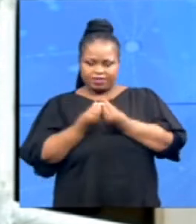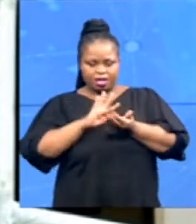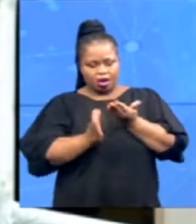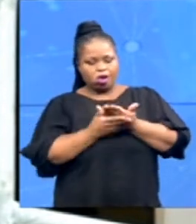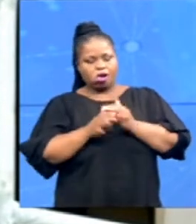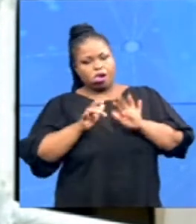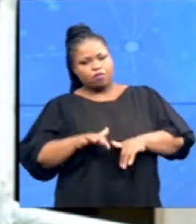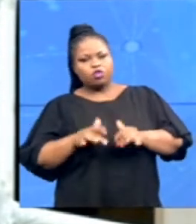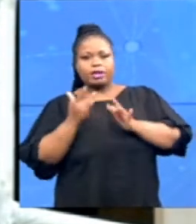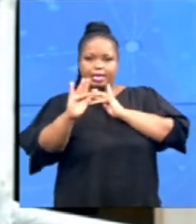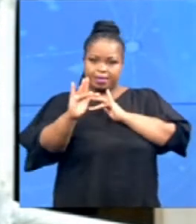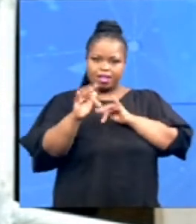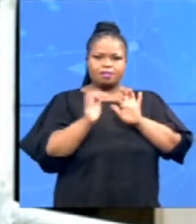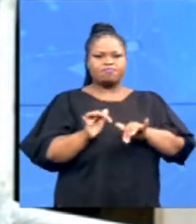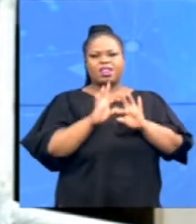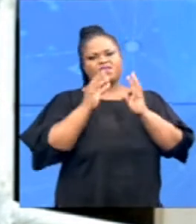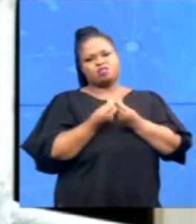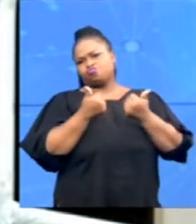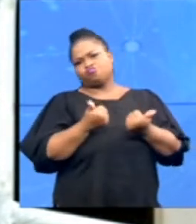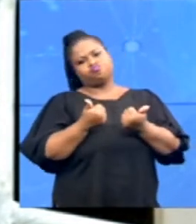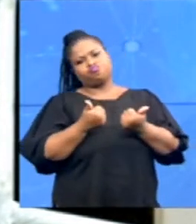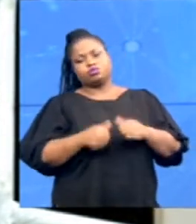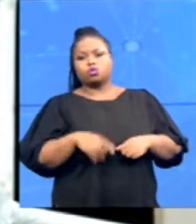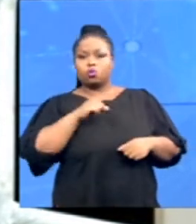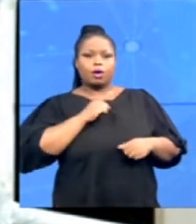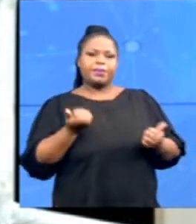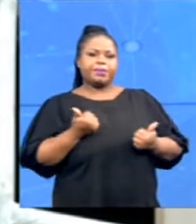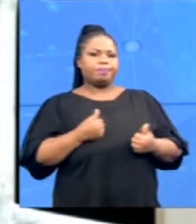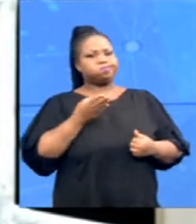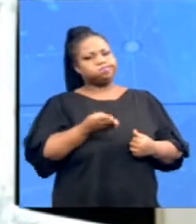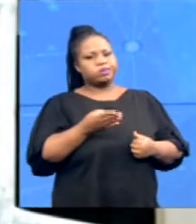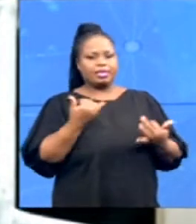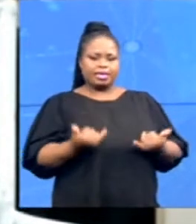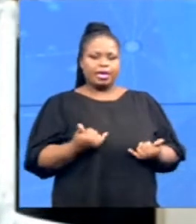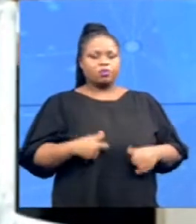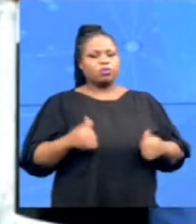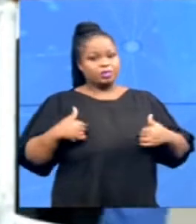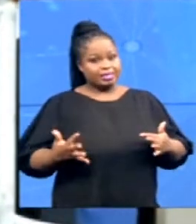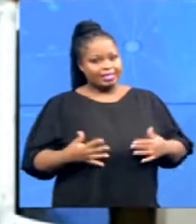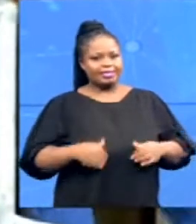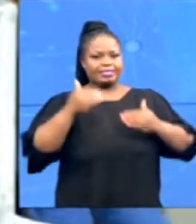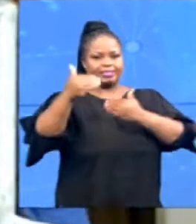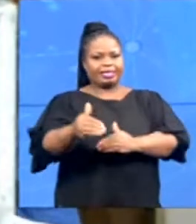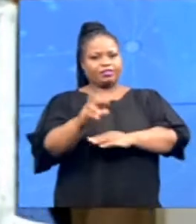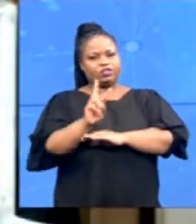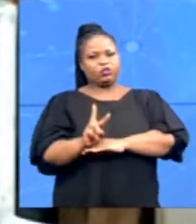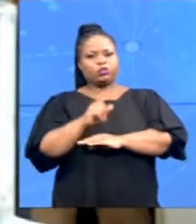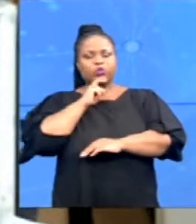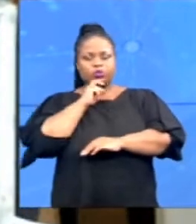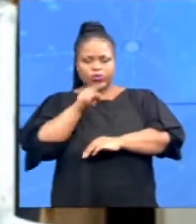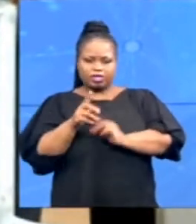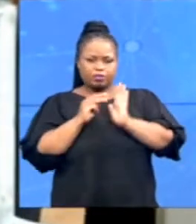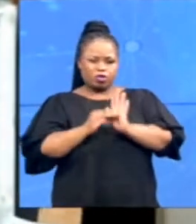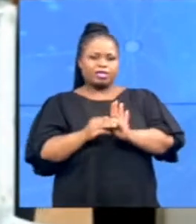all fantastic. That already exists, and we're now going to be rolling out that second phase, utilizing those modules within the Nelson Mandela Bay.